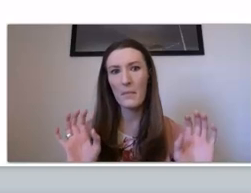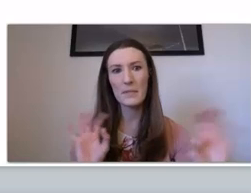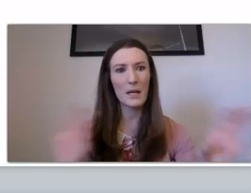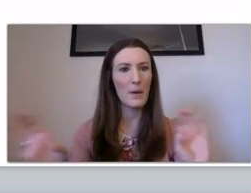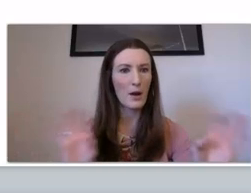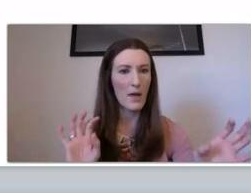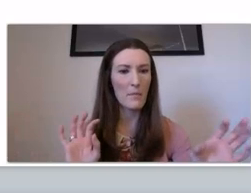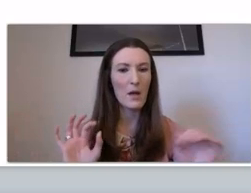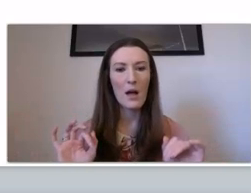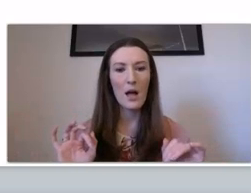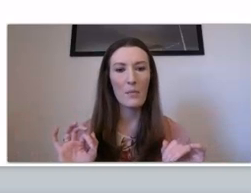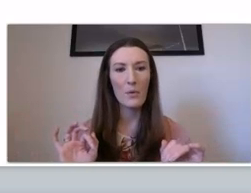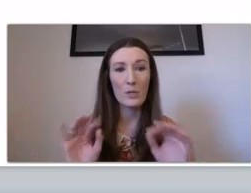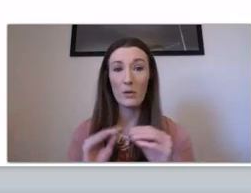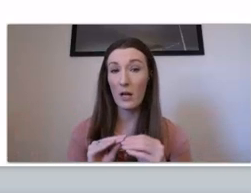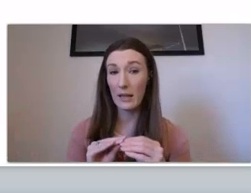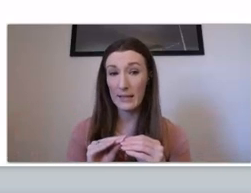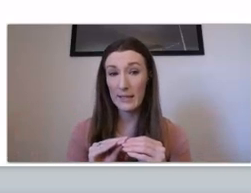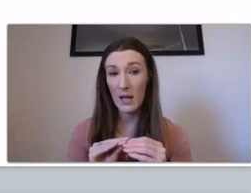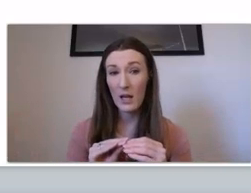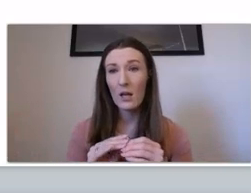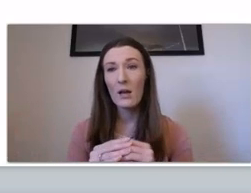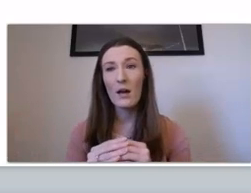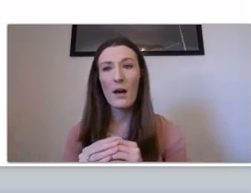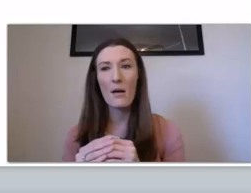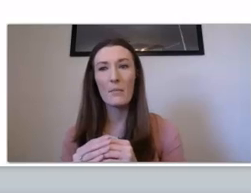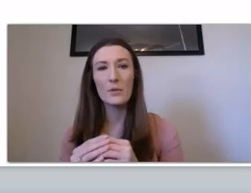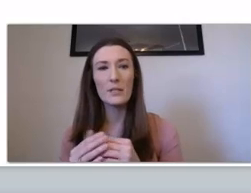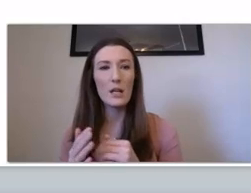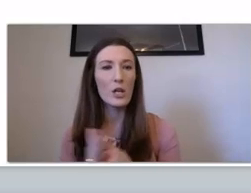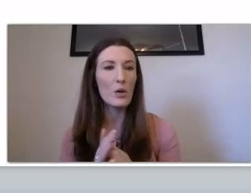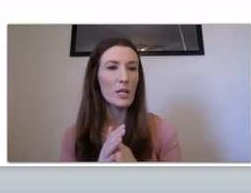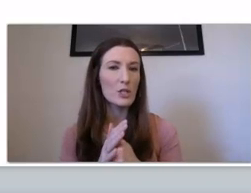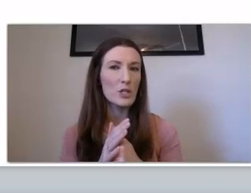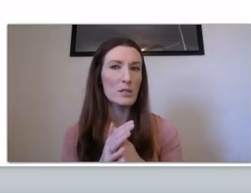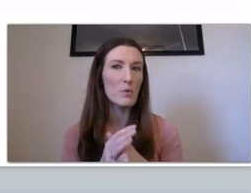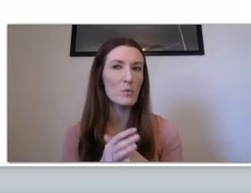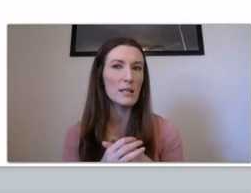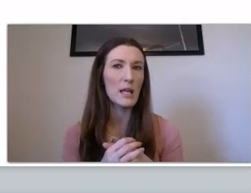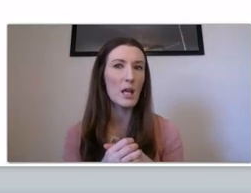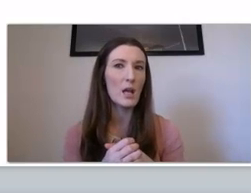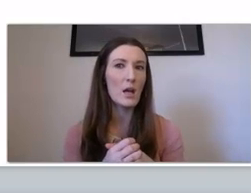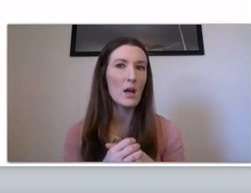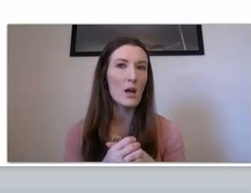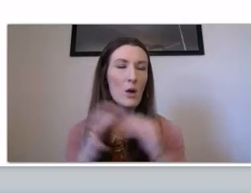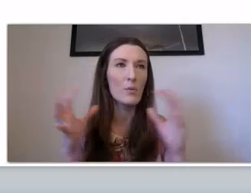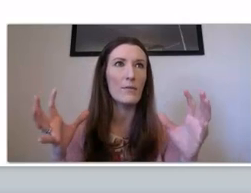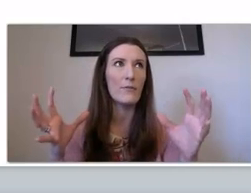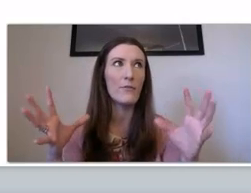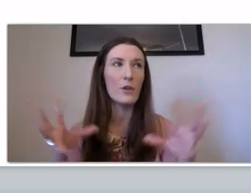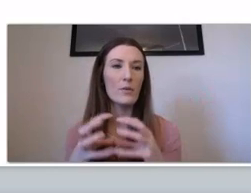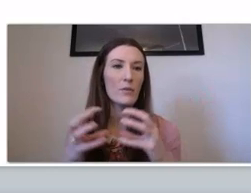up to compare them. We do a lot of listing. So it's not new, it's just mostly